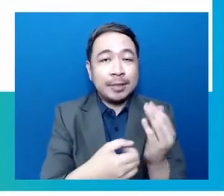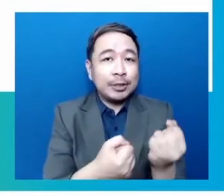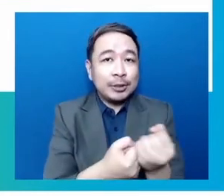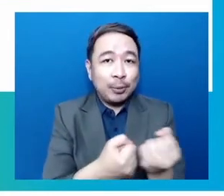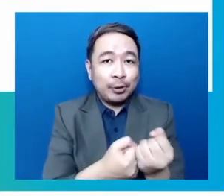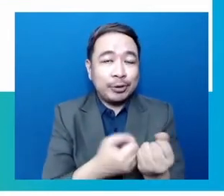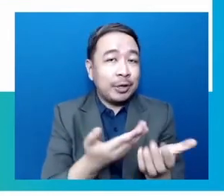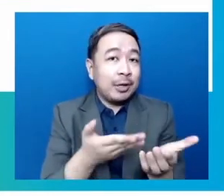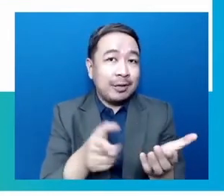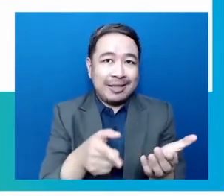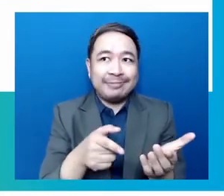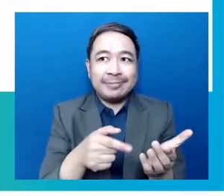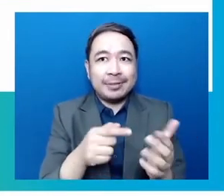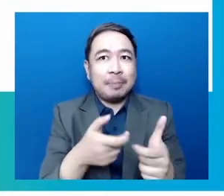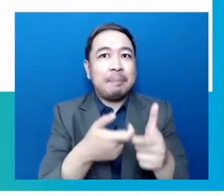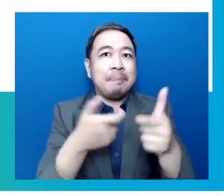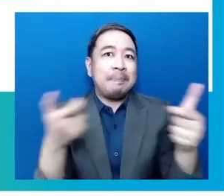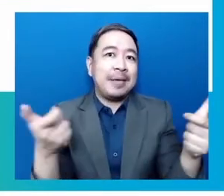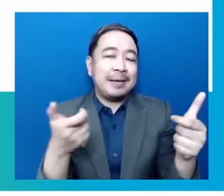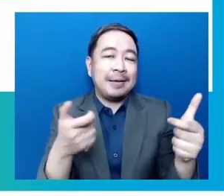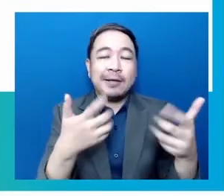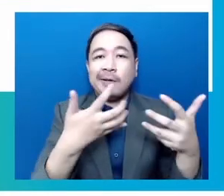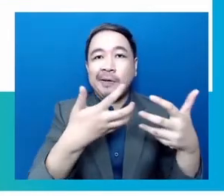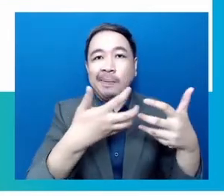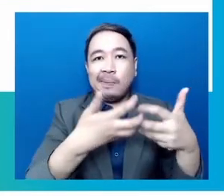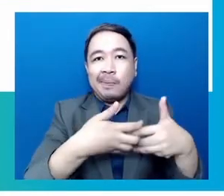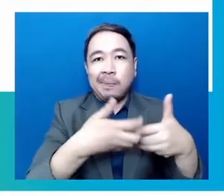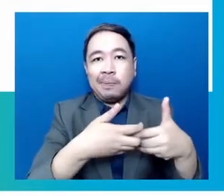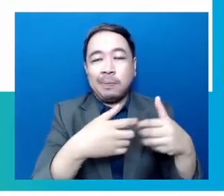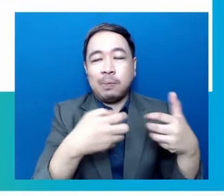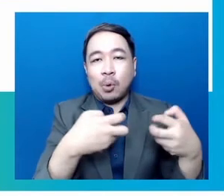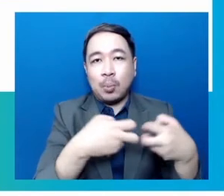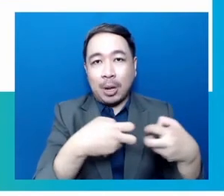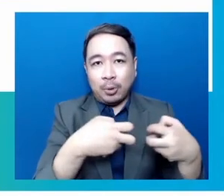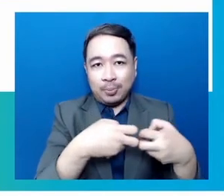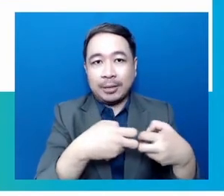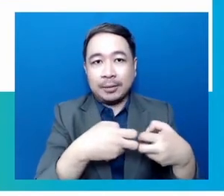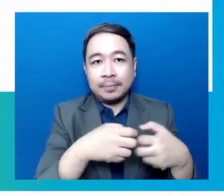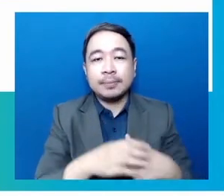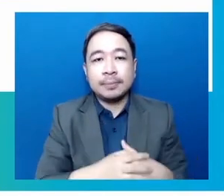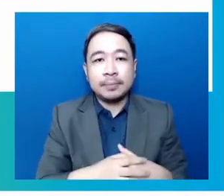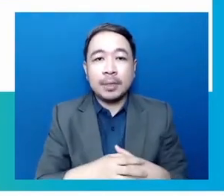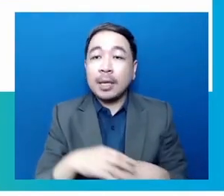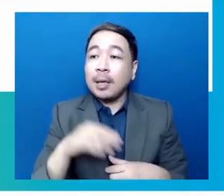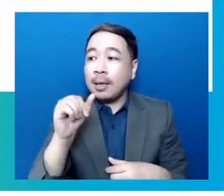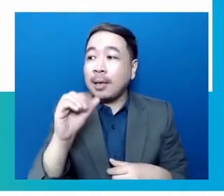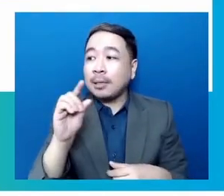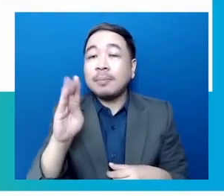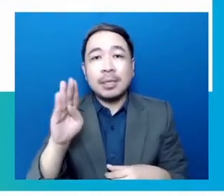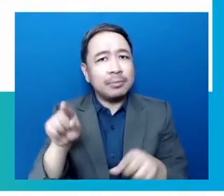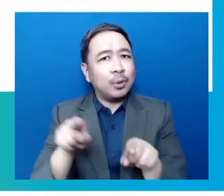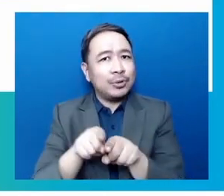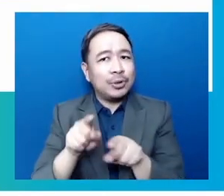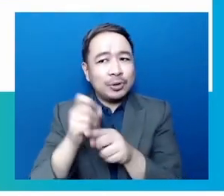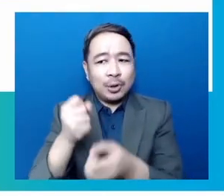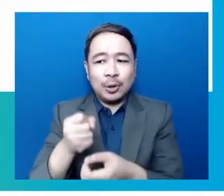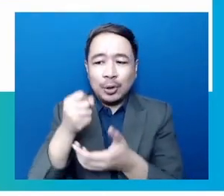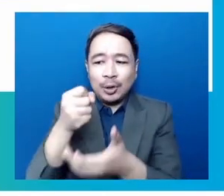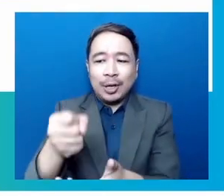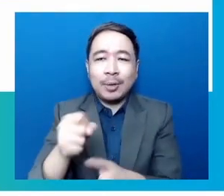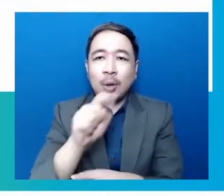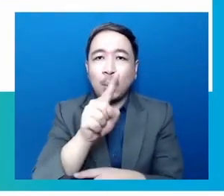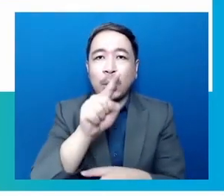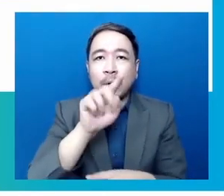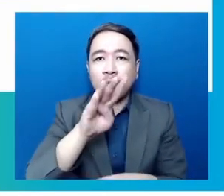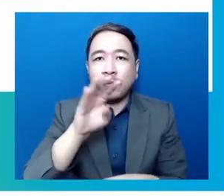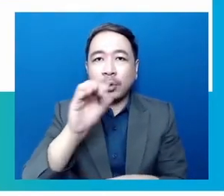long term. And it has also it also gave $140 million to AES